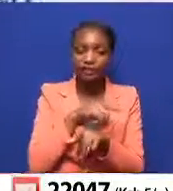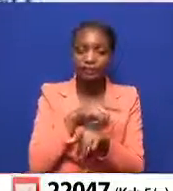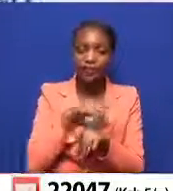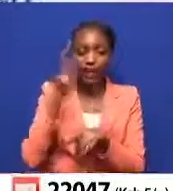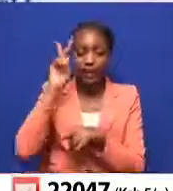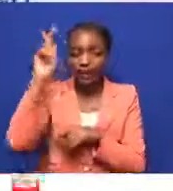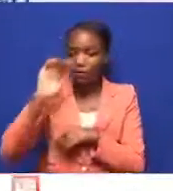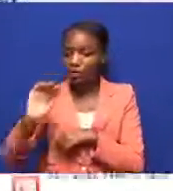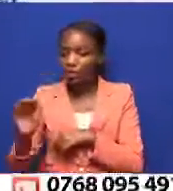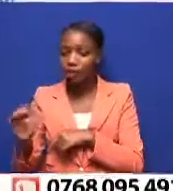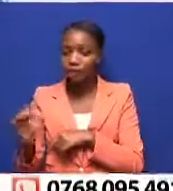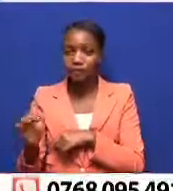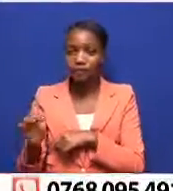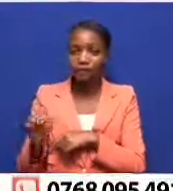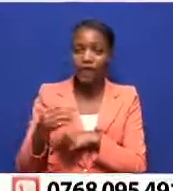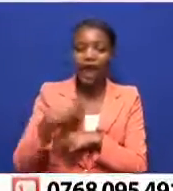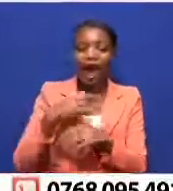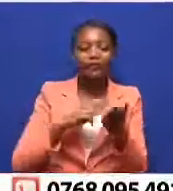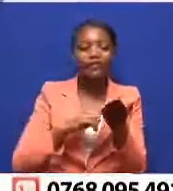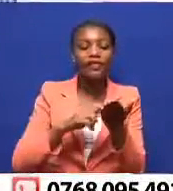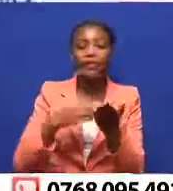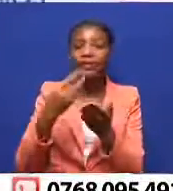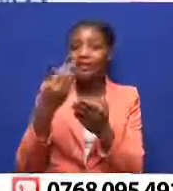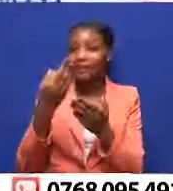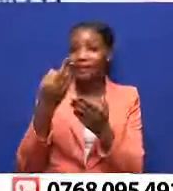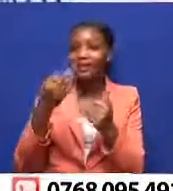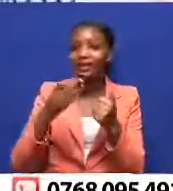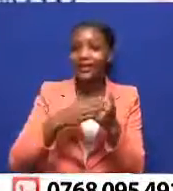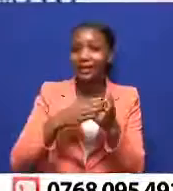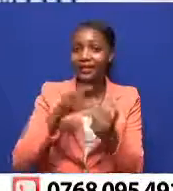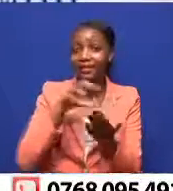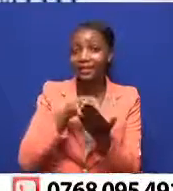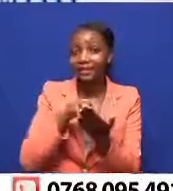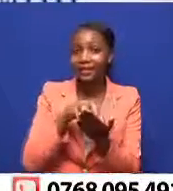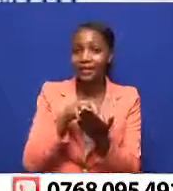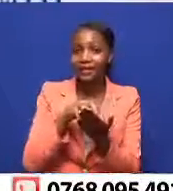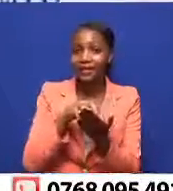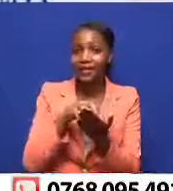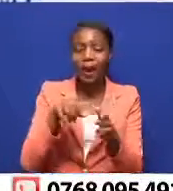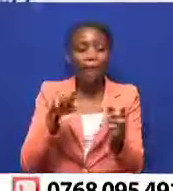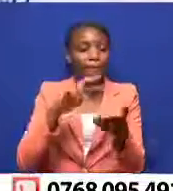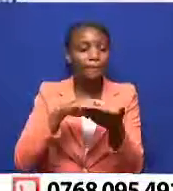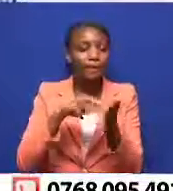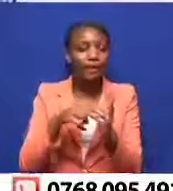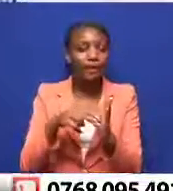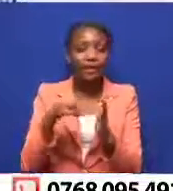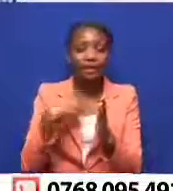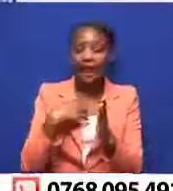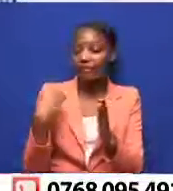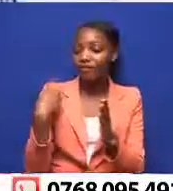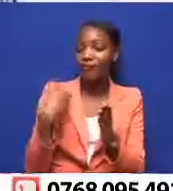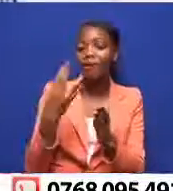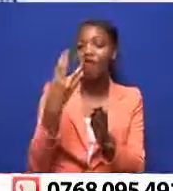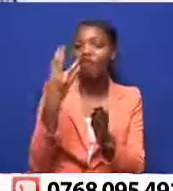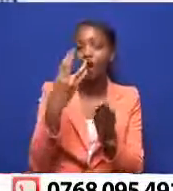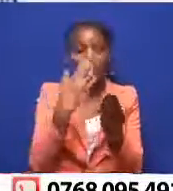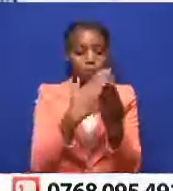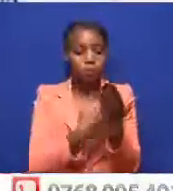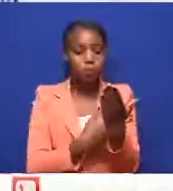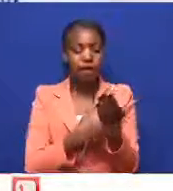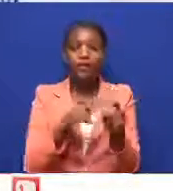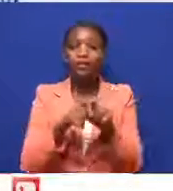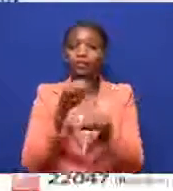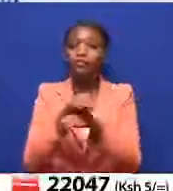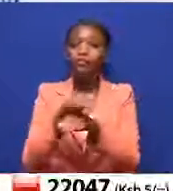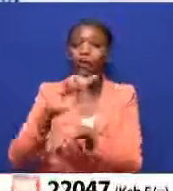Kiambu County has recorded 39 cases, placing it at number 4 behind